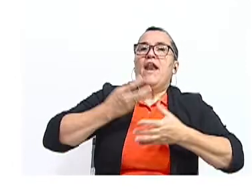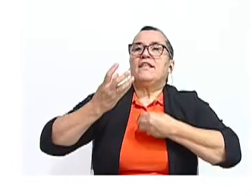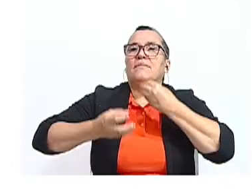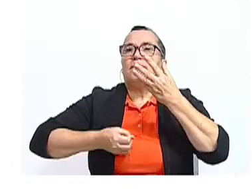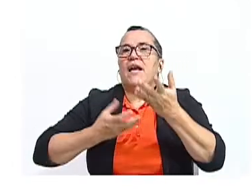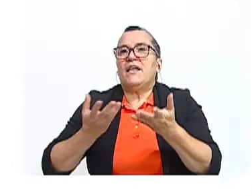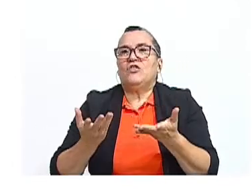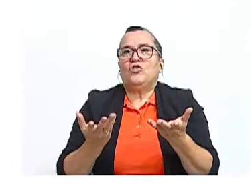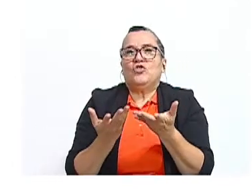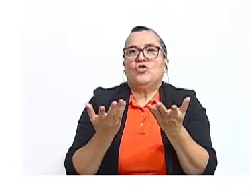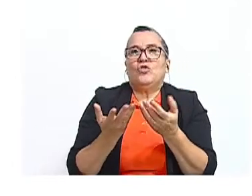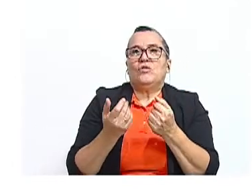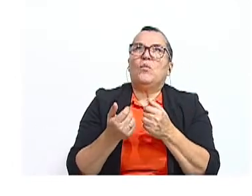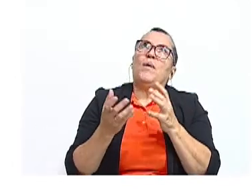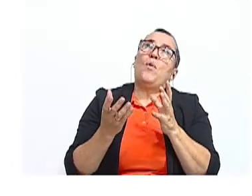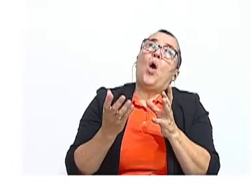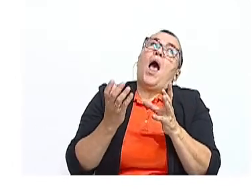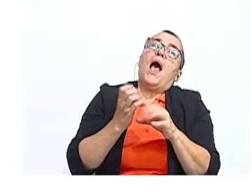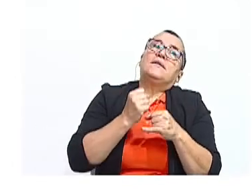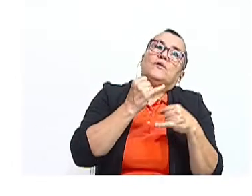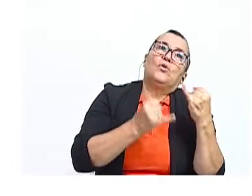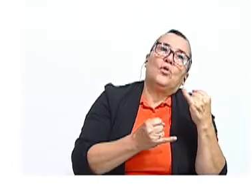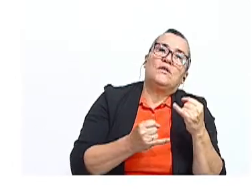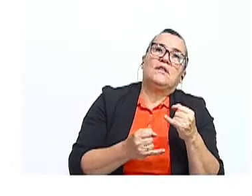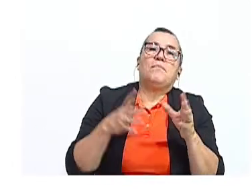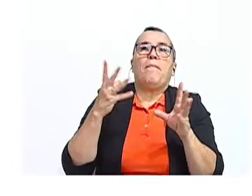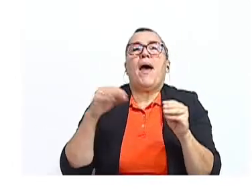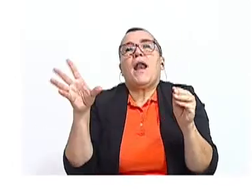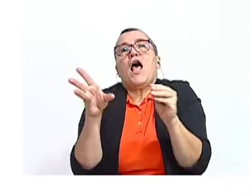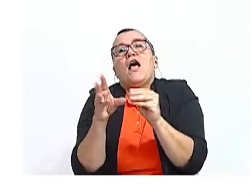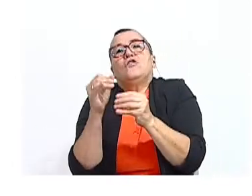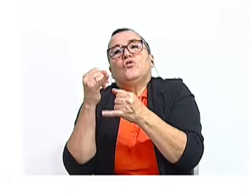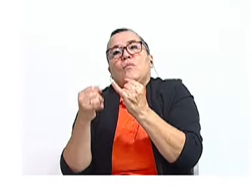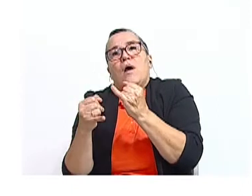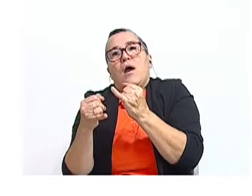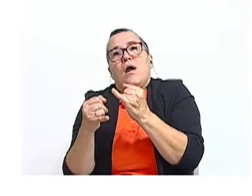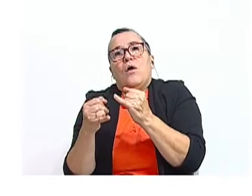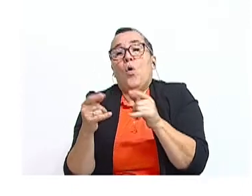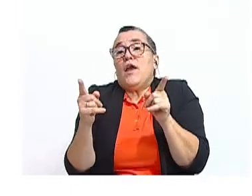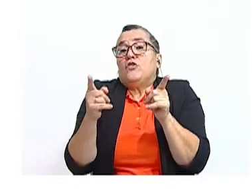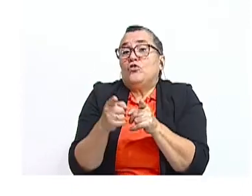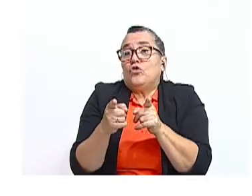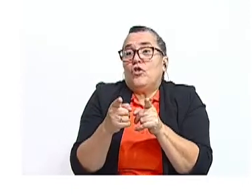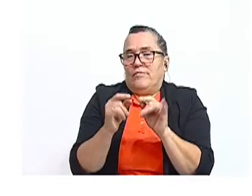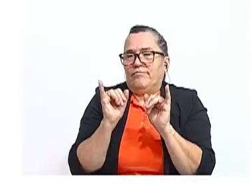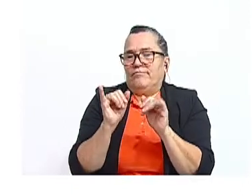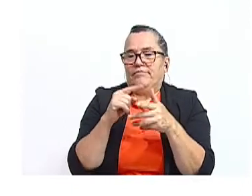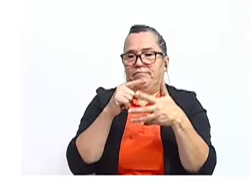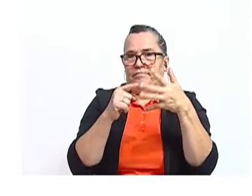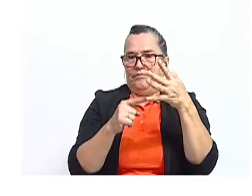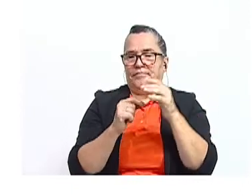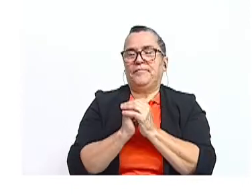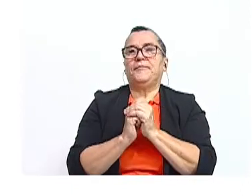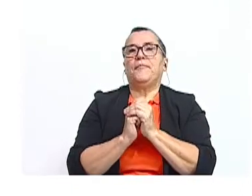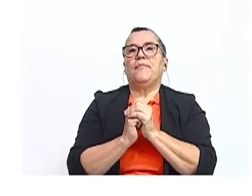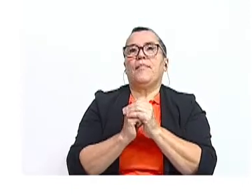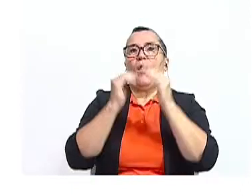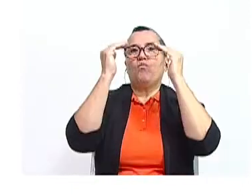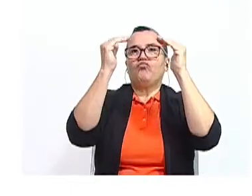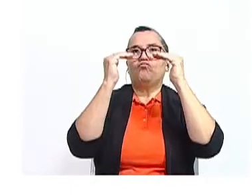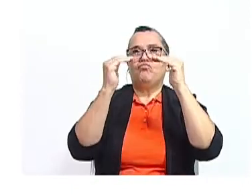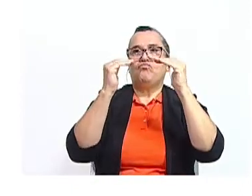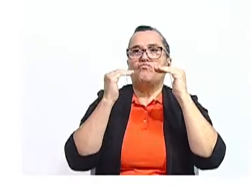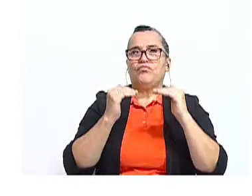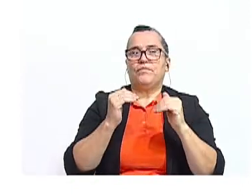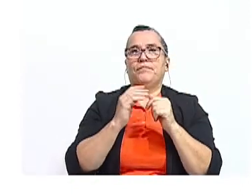example, as a conclusion, to summarize, or in short. Okay. Okay,